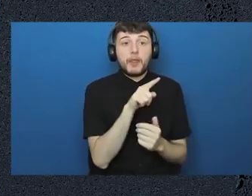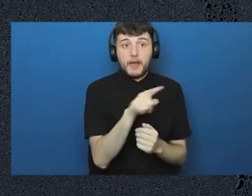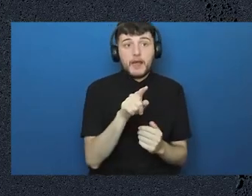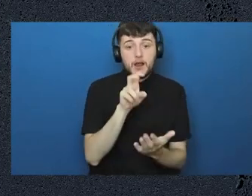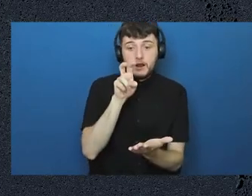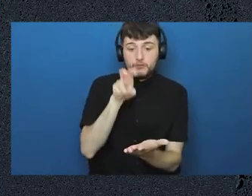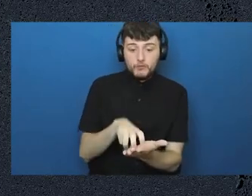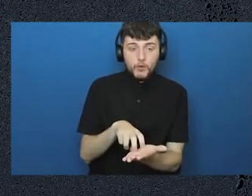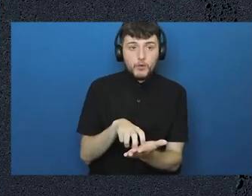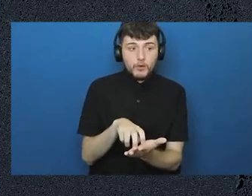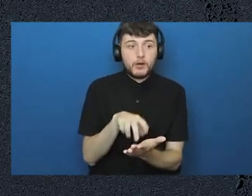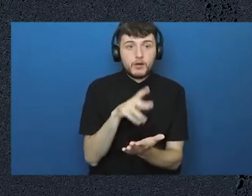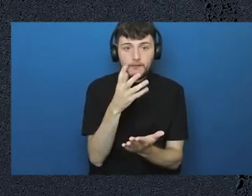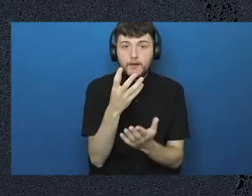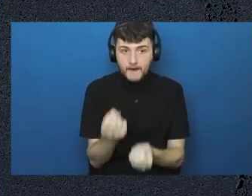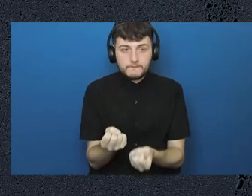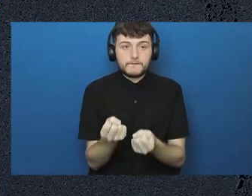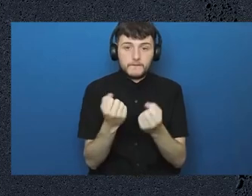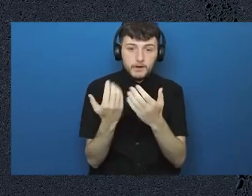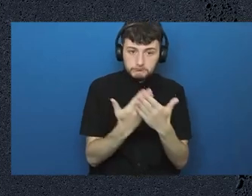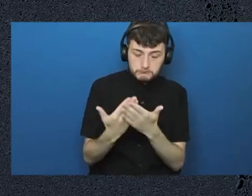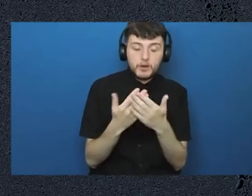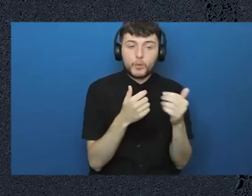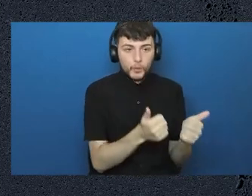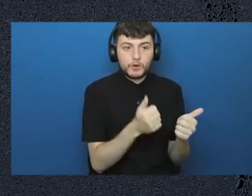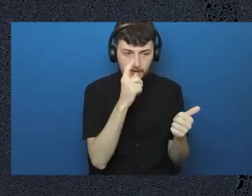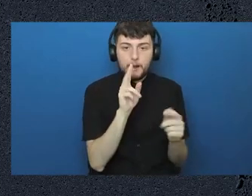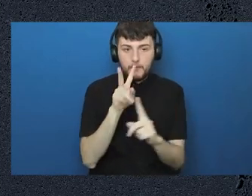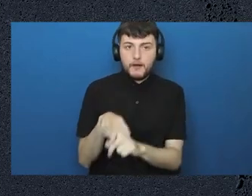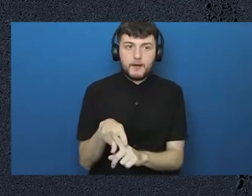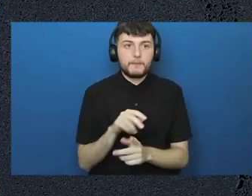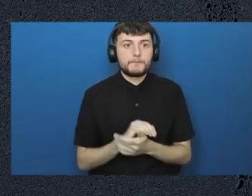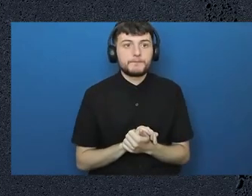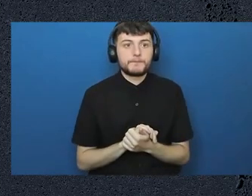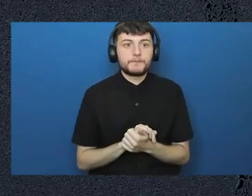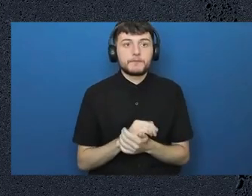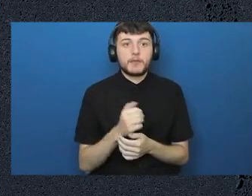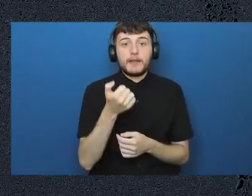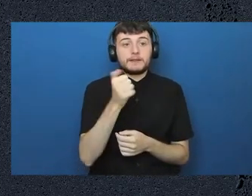also shifted, we have 65 amazing assessors who all